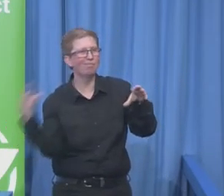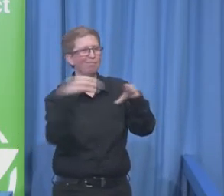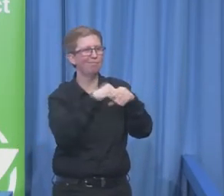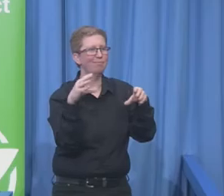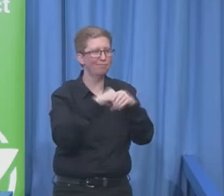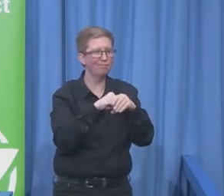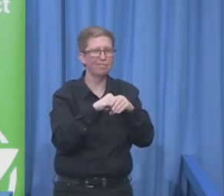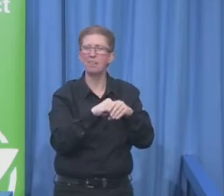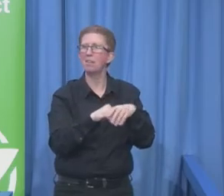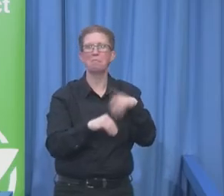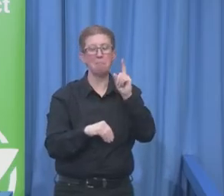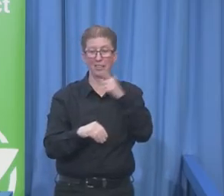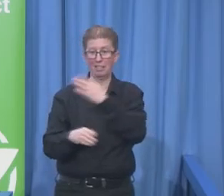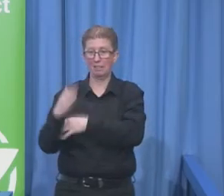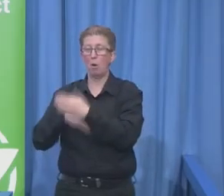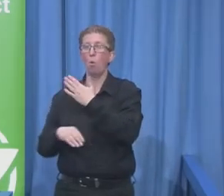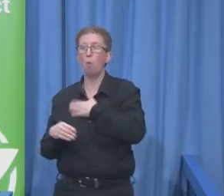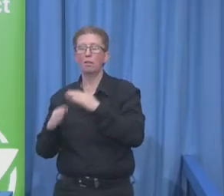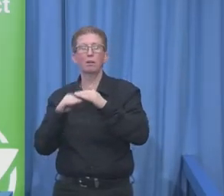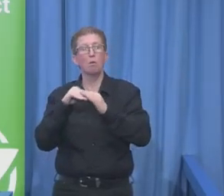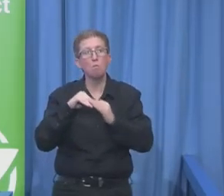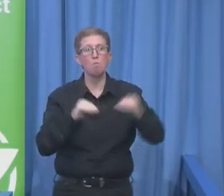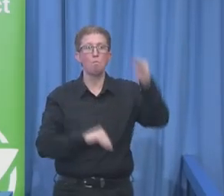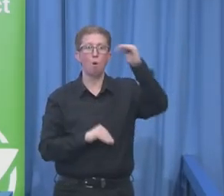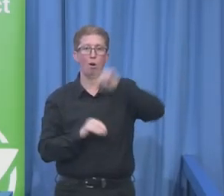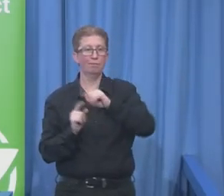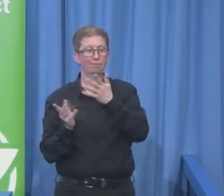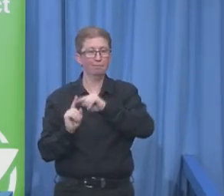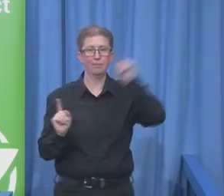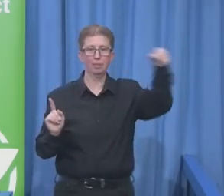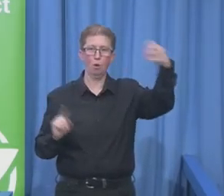How many time do you have for me to talk about my mistakes?